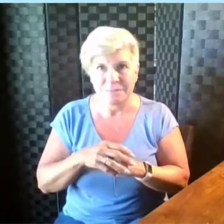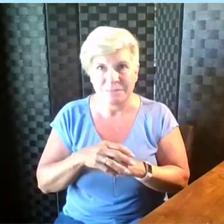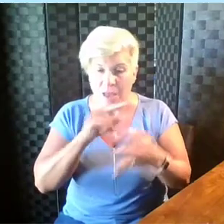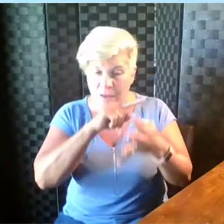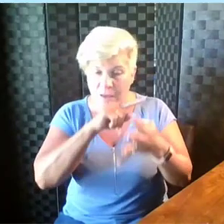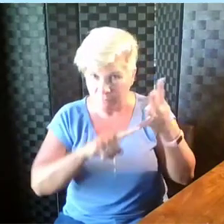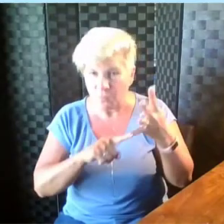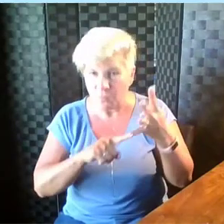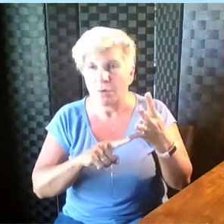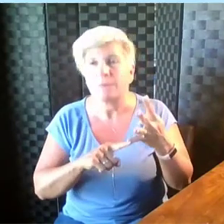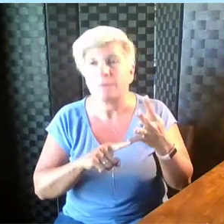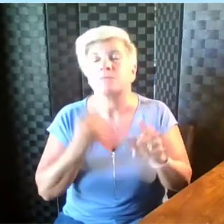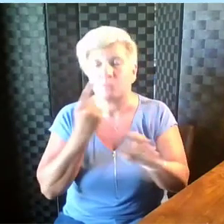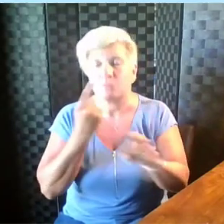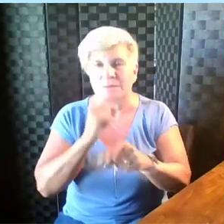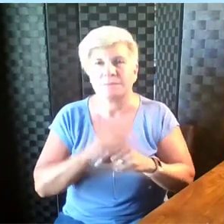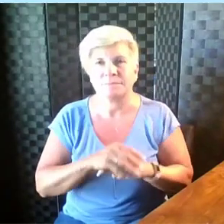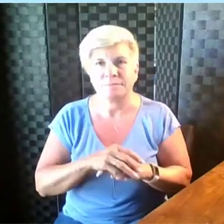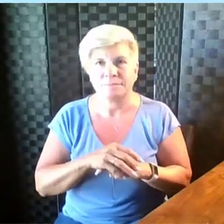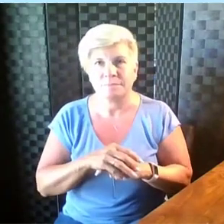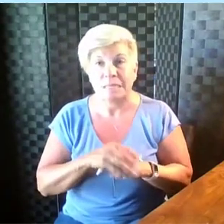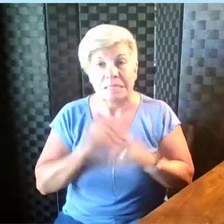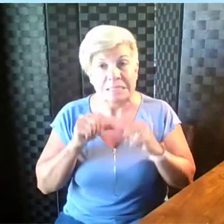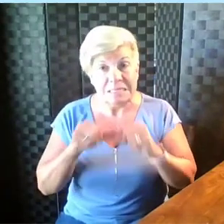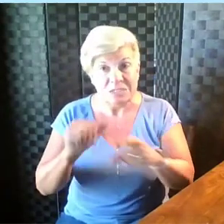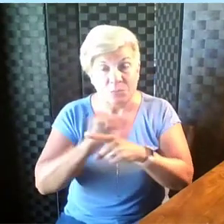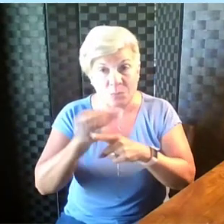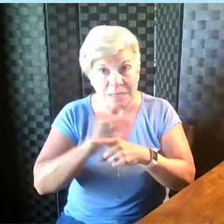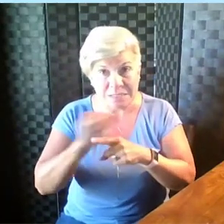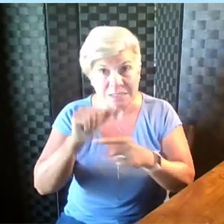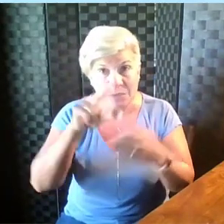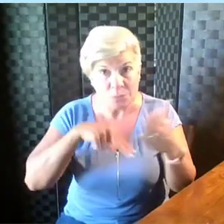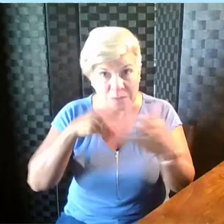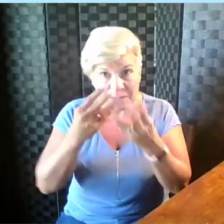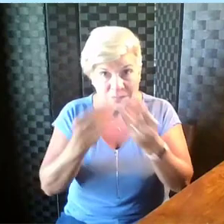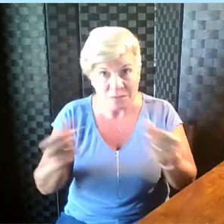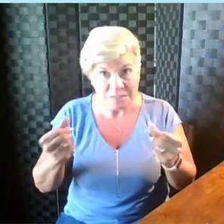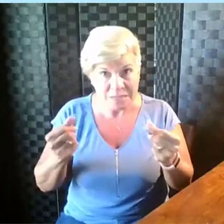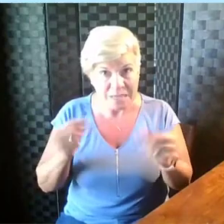Keep practicing reading with fluency and using those 4 rules.